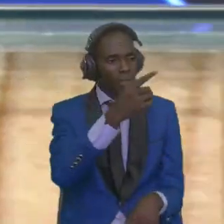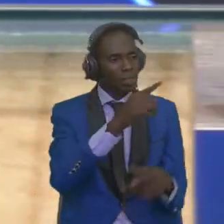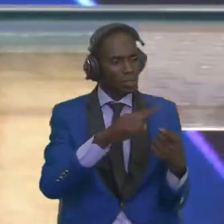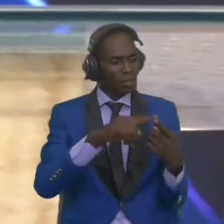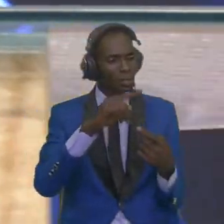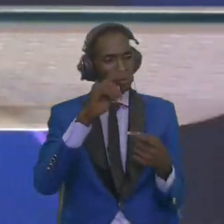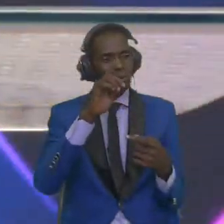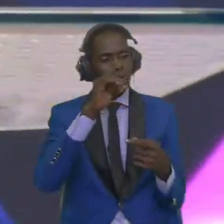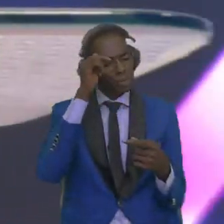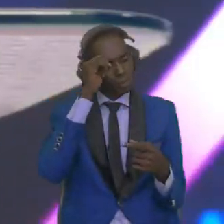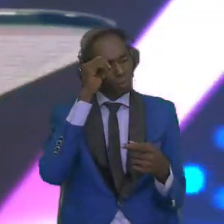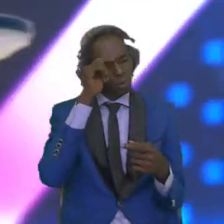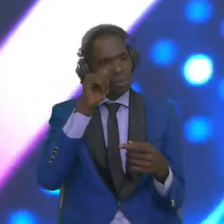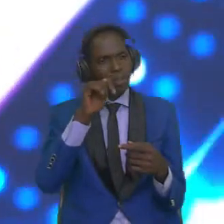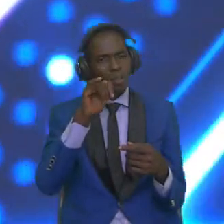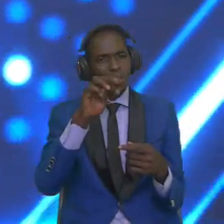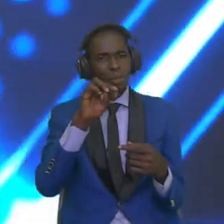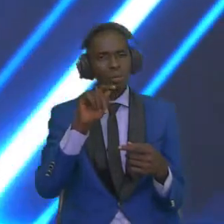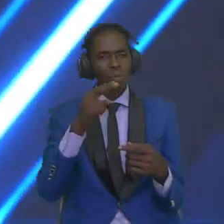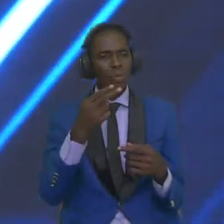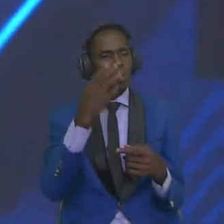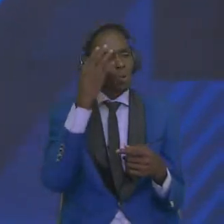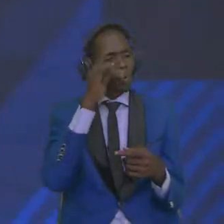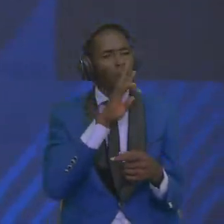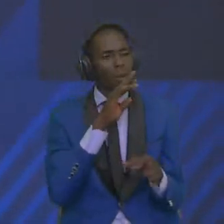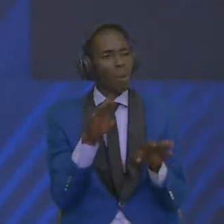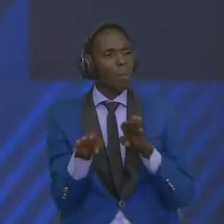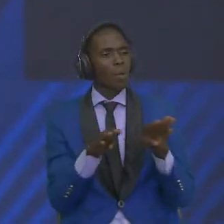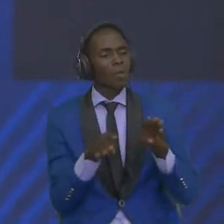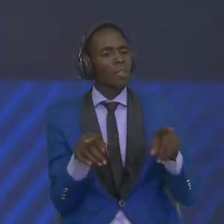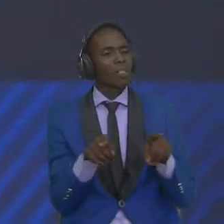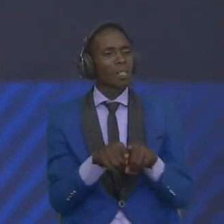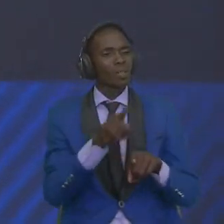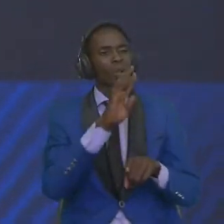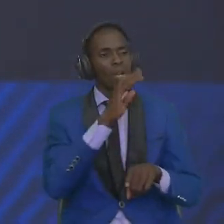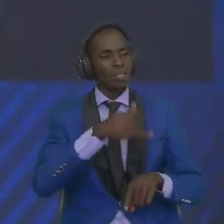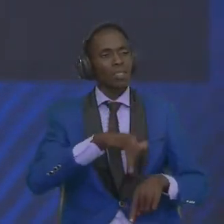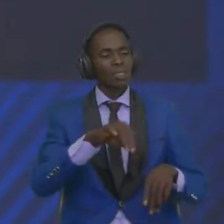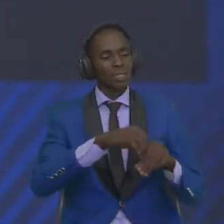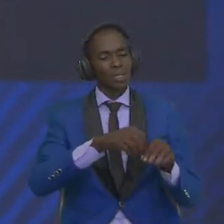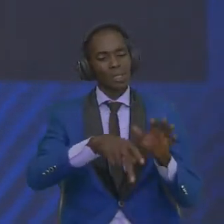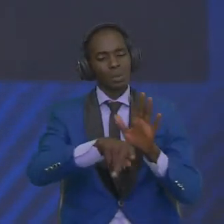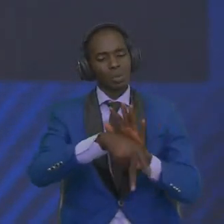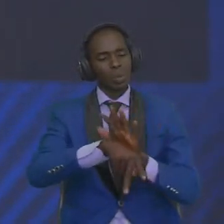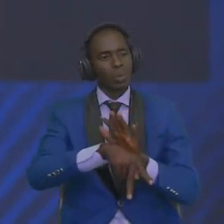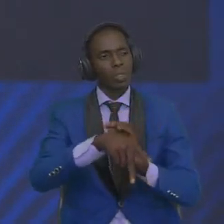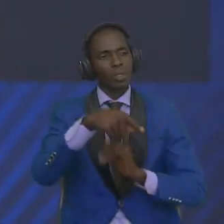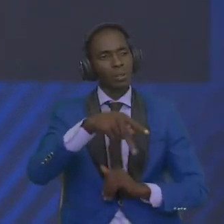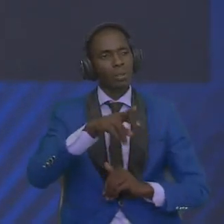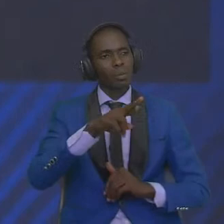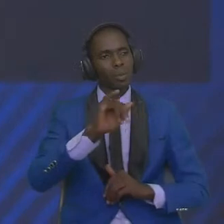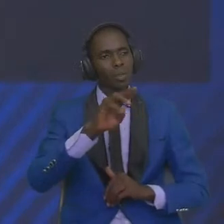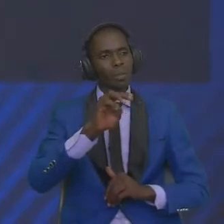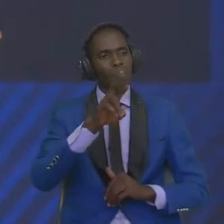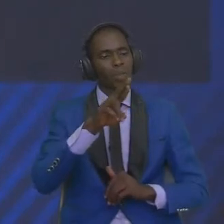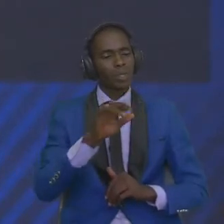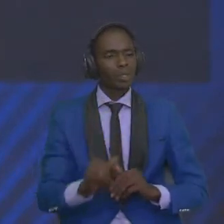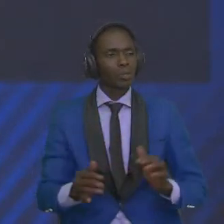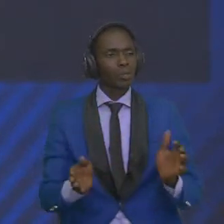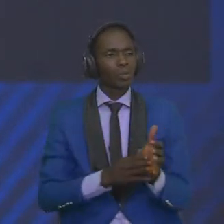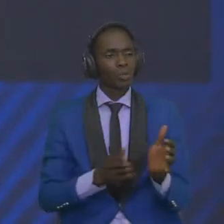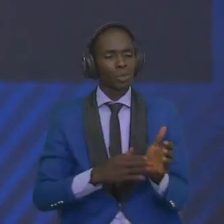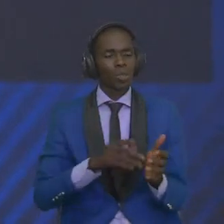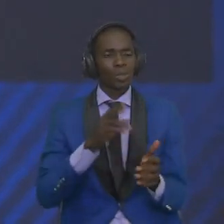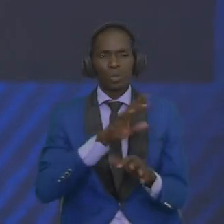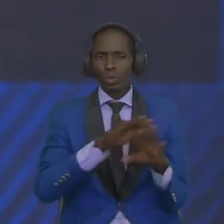acting like you're still on the primary school field and you are acting as if you don't know who you are.